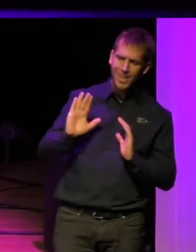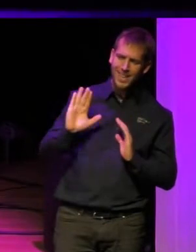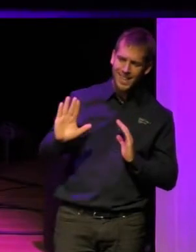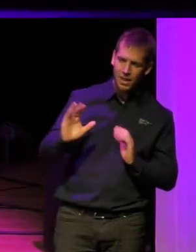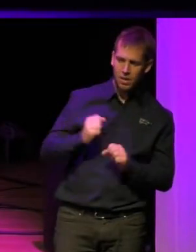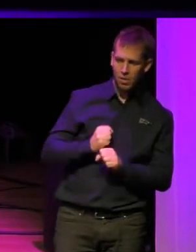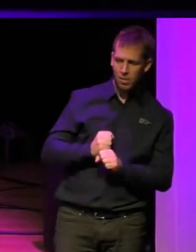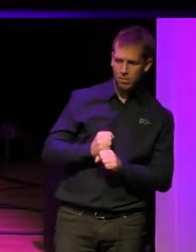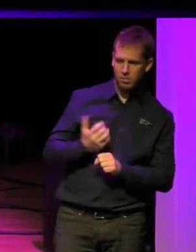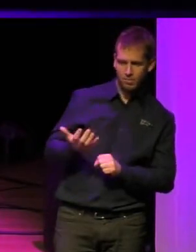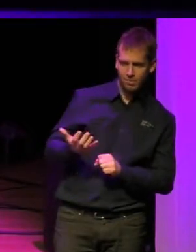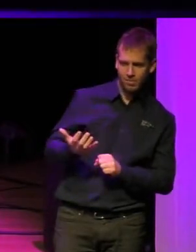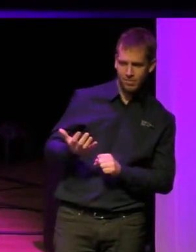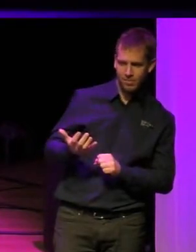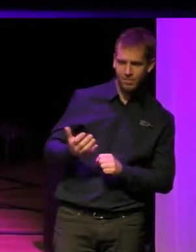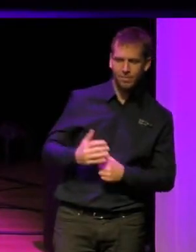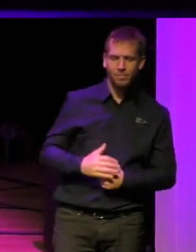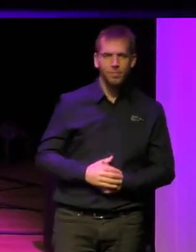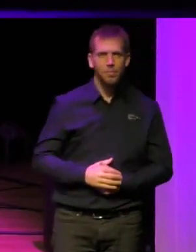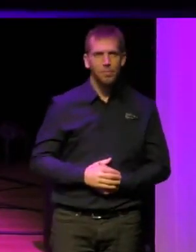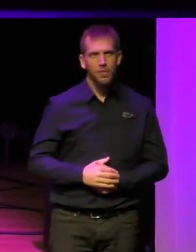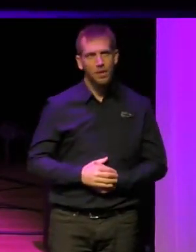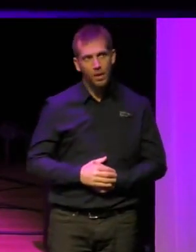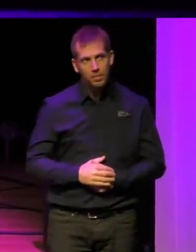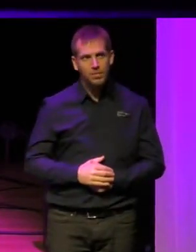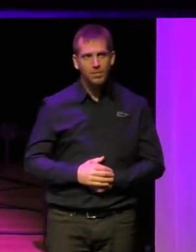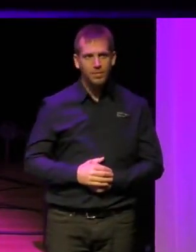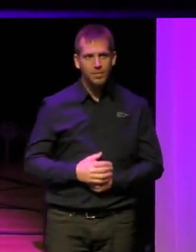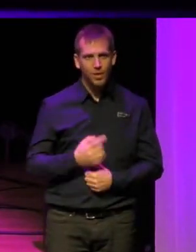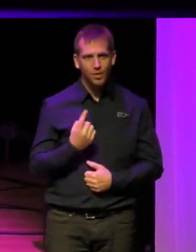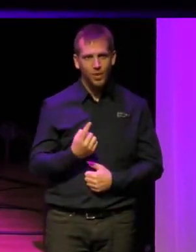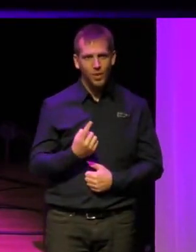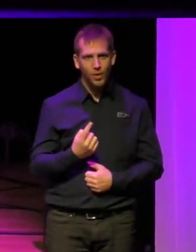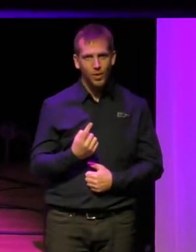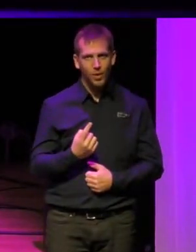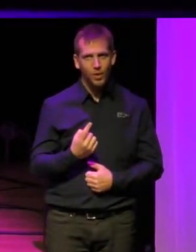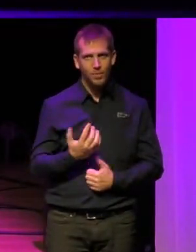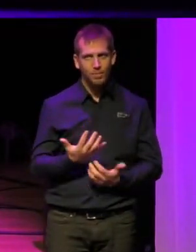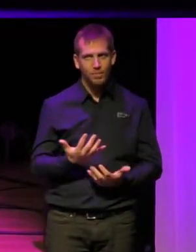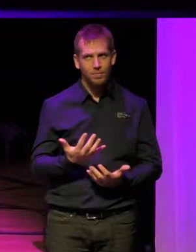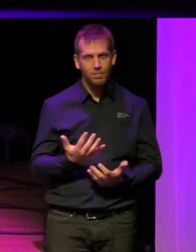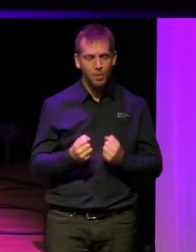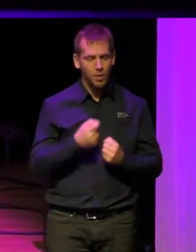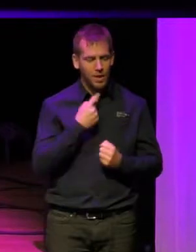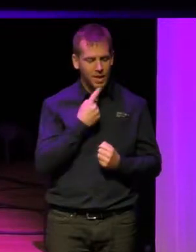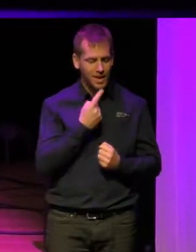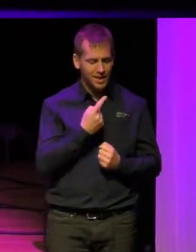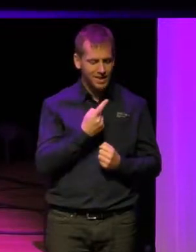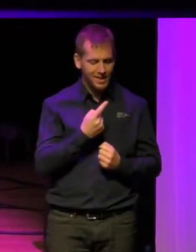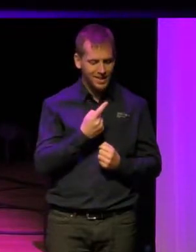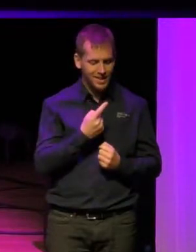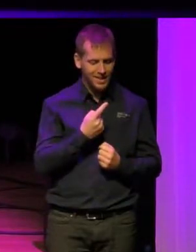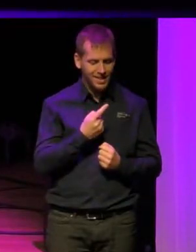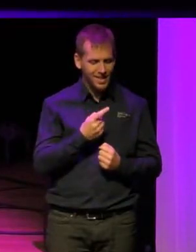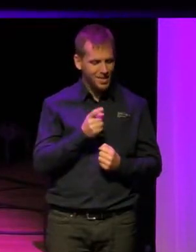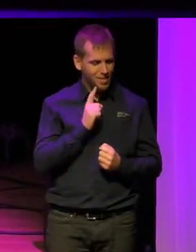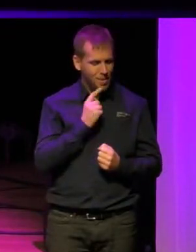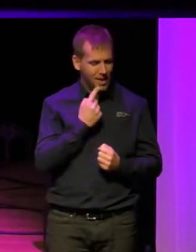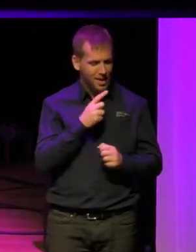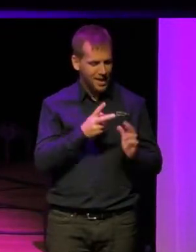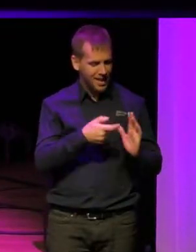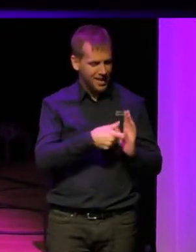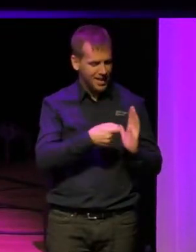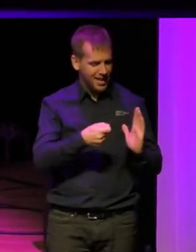from you and what you are doing? Well, I must say, firstly, Dana, that they say, don't ask